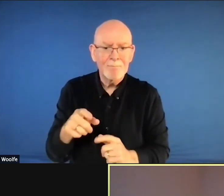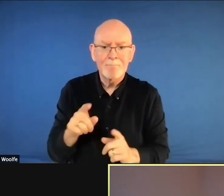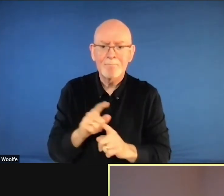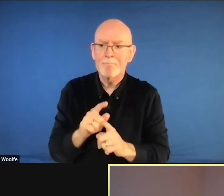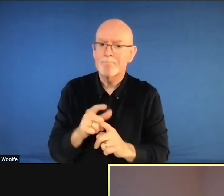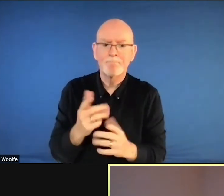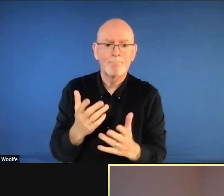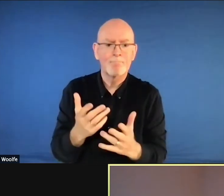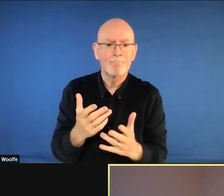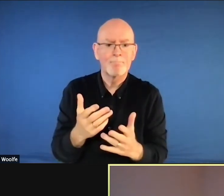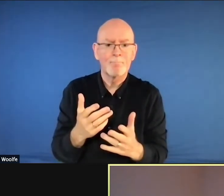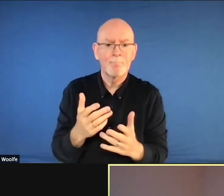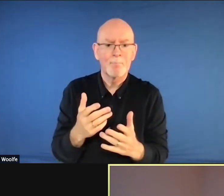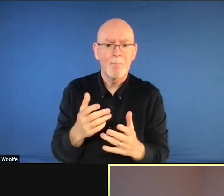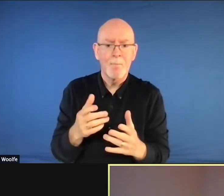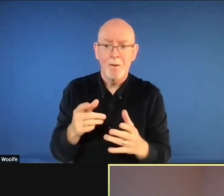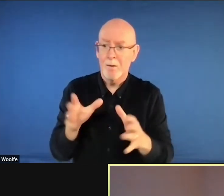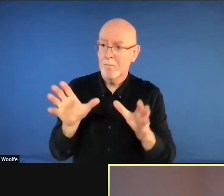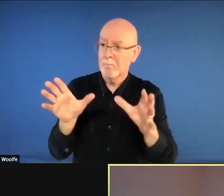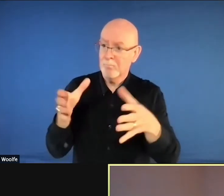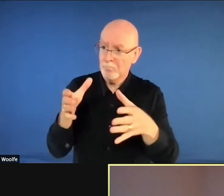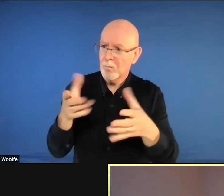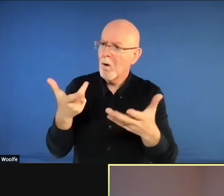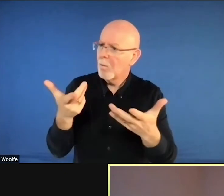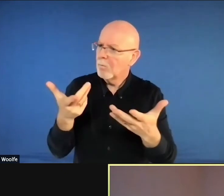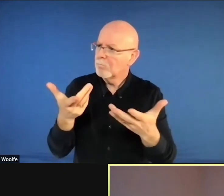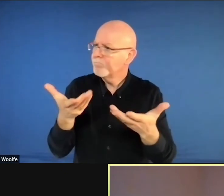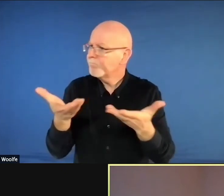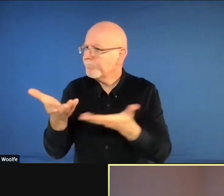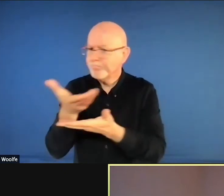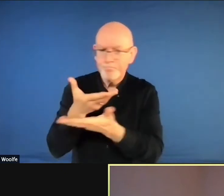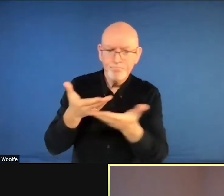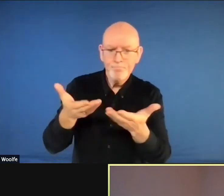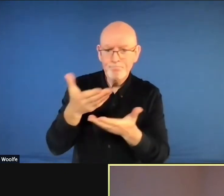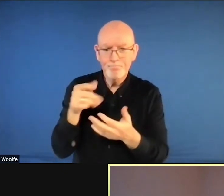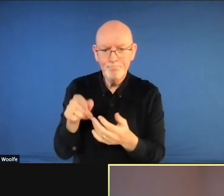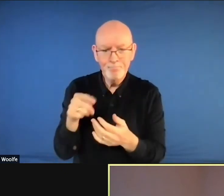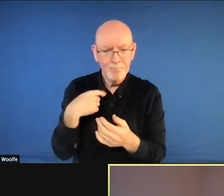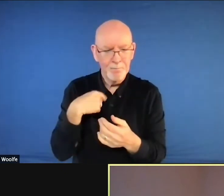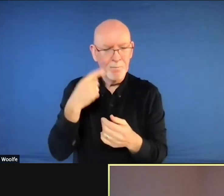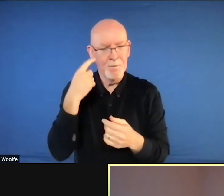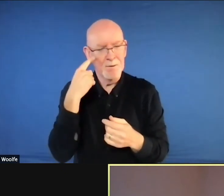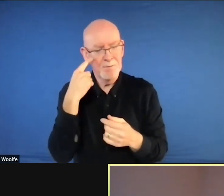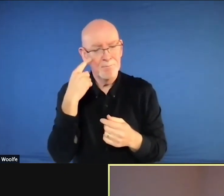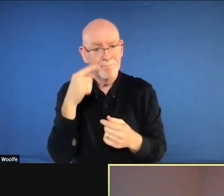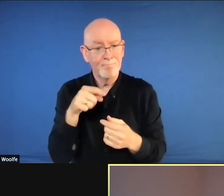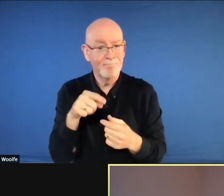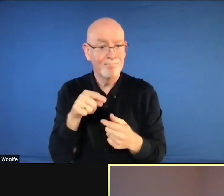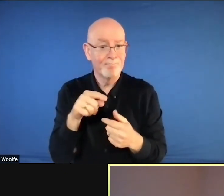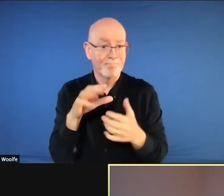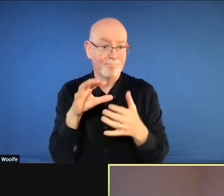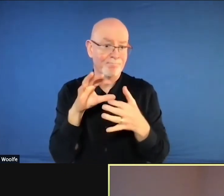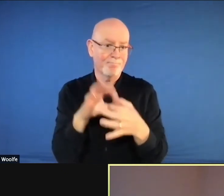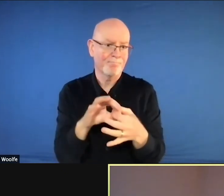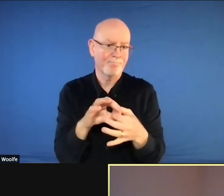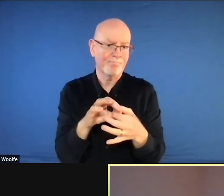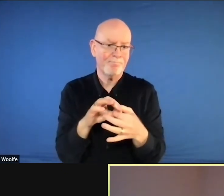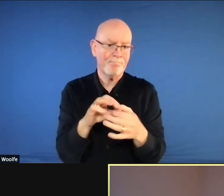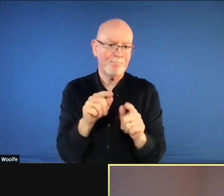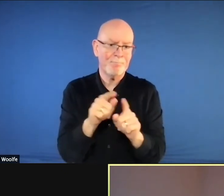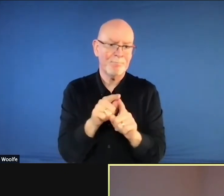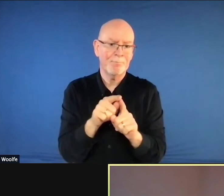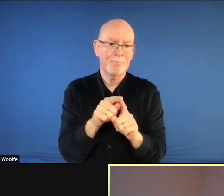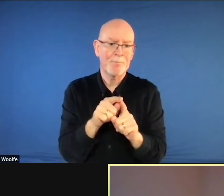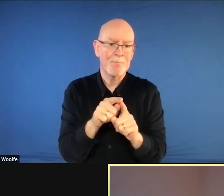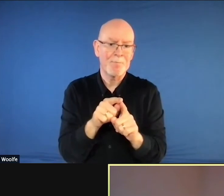I think if that is at the core of any engagement,